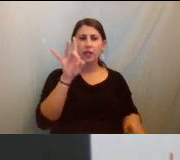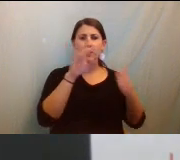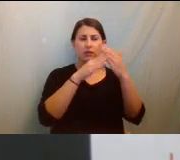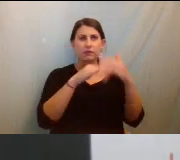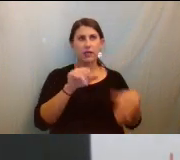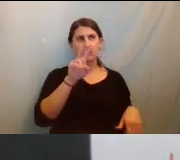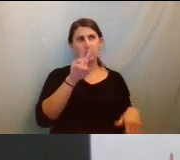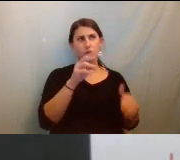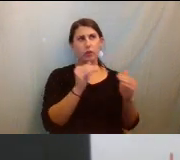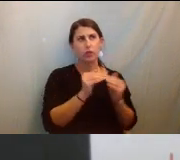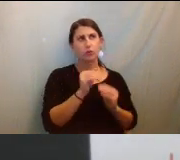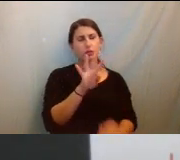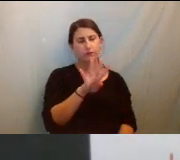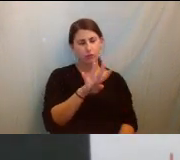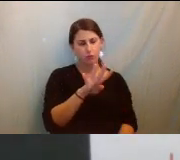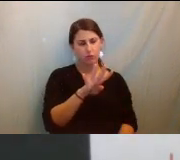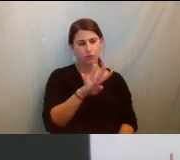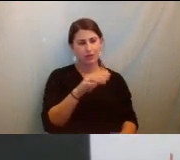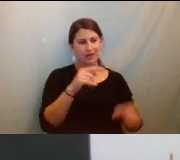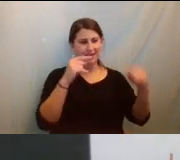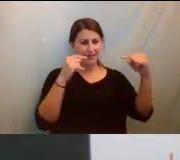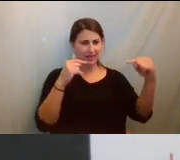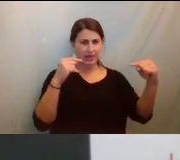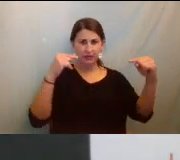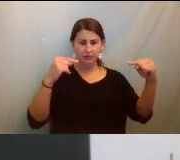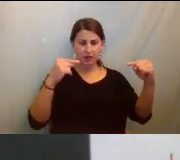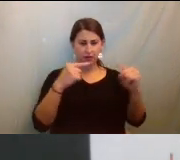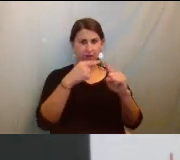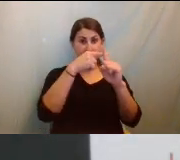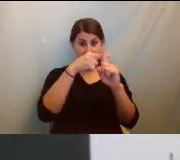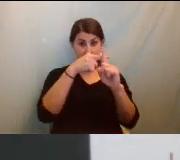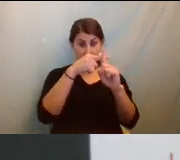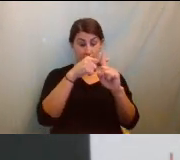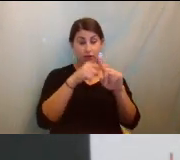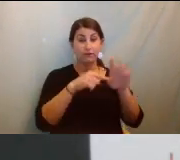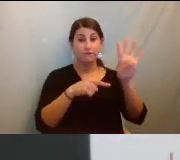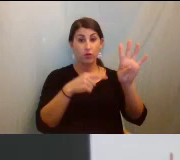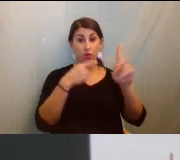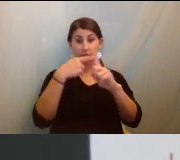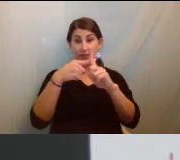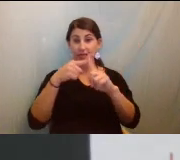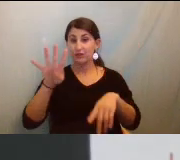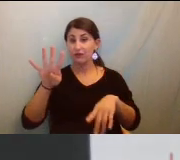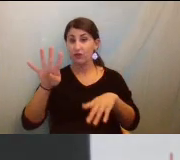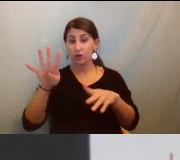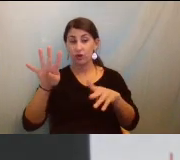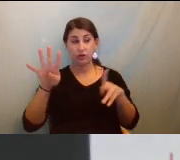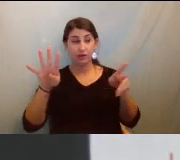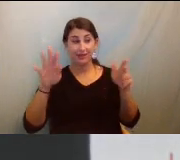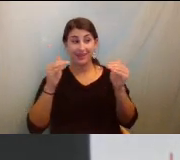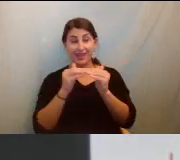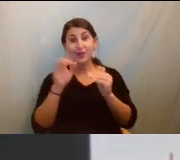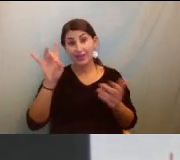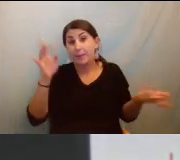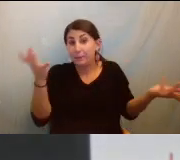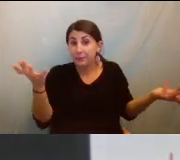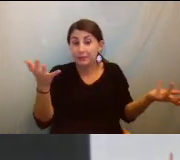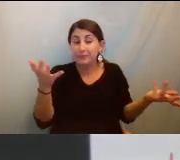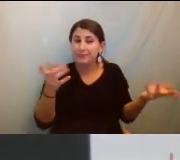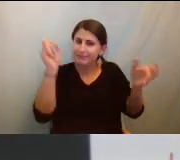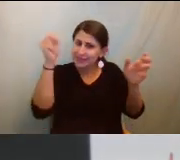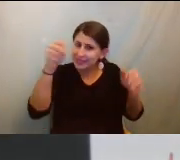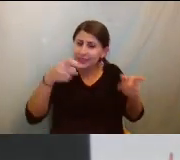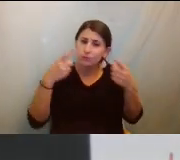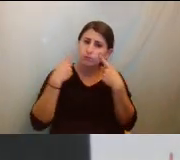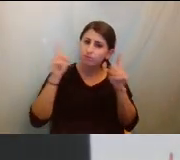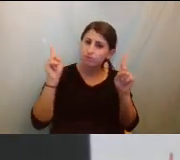8 divided by 2 is 4. A negative divided by negative is a positive. 4 plus 4 from right there equals